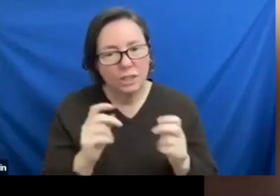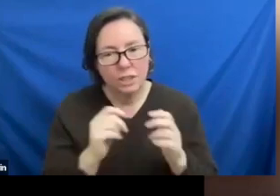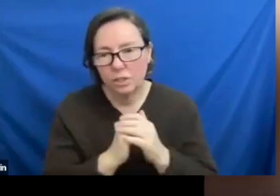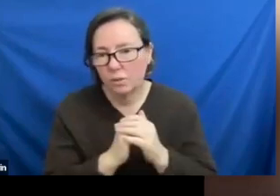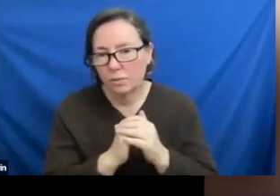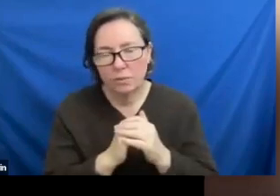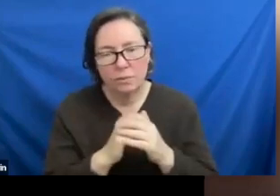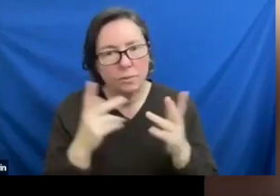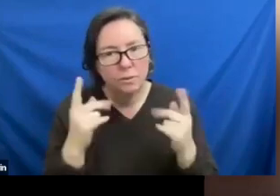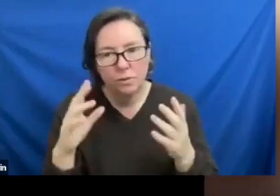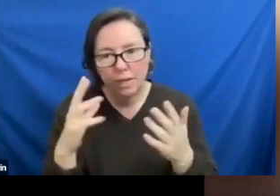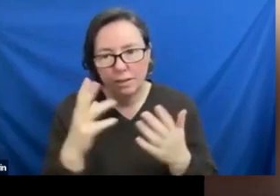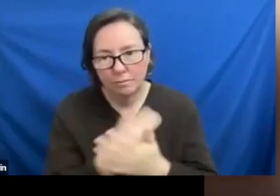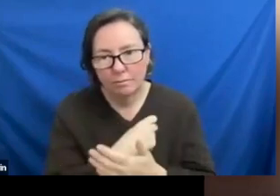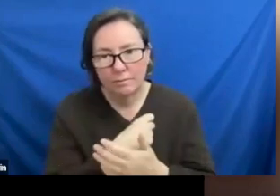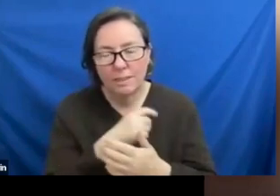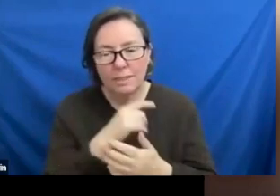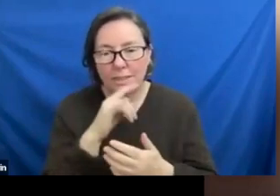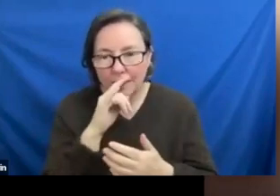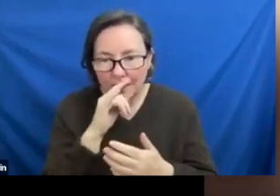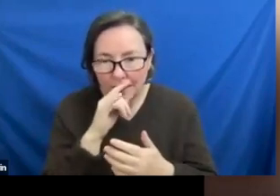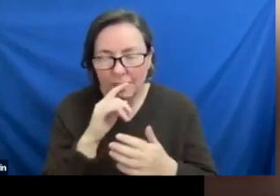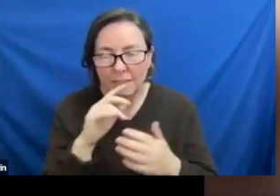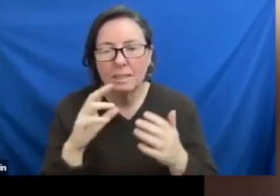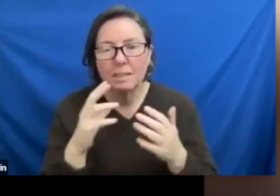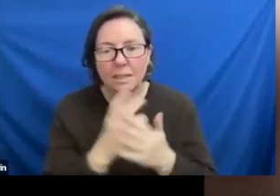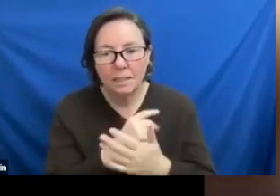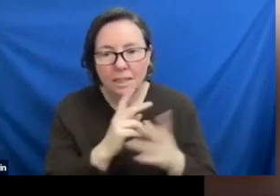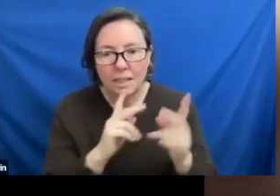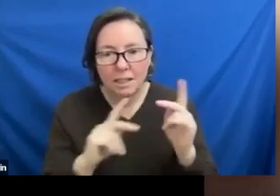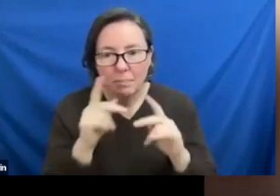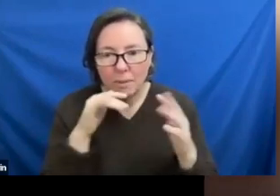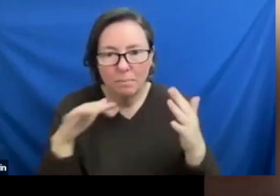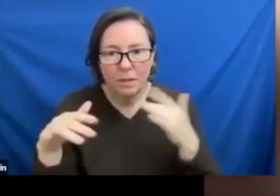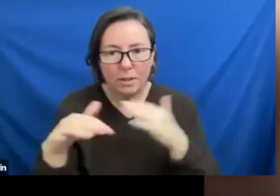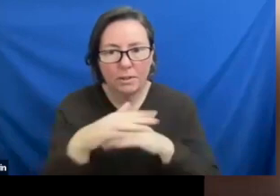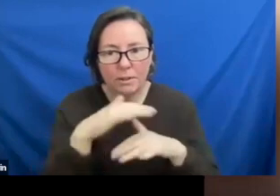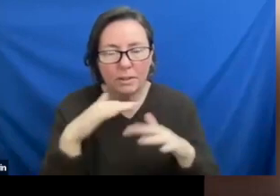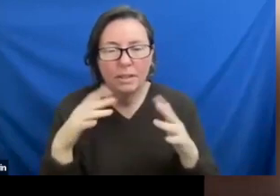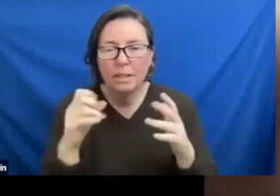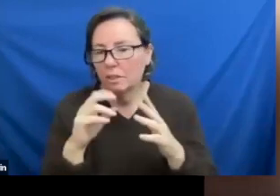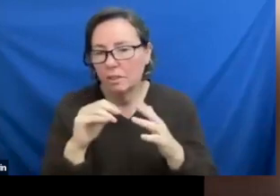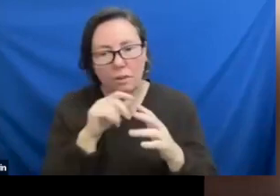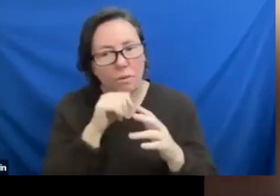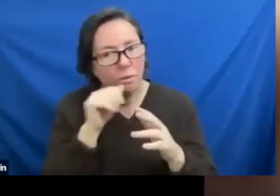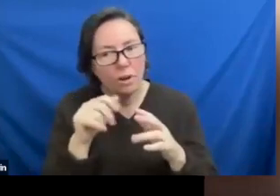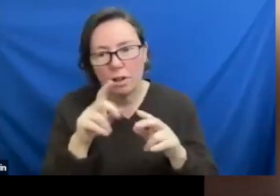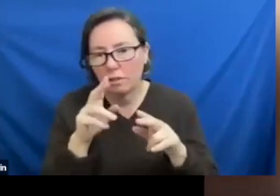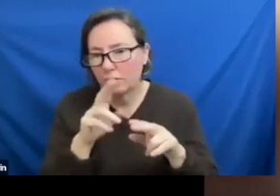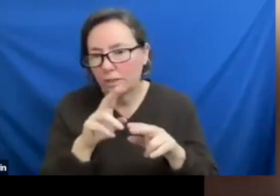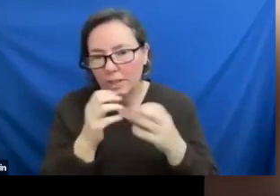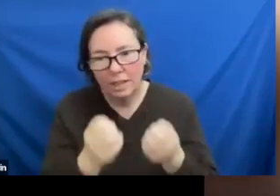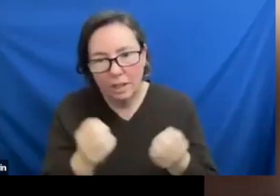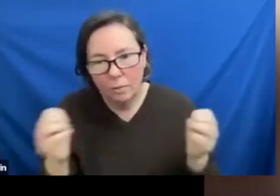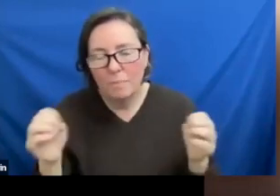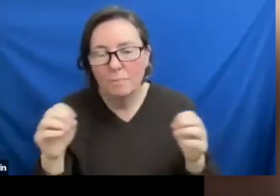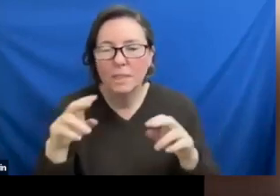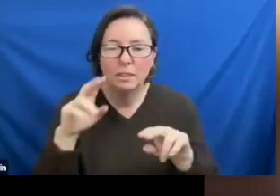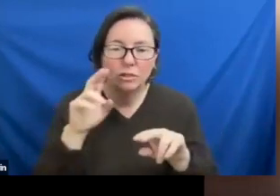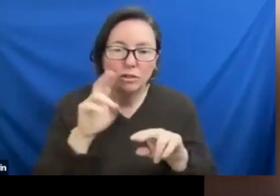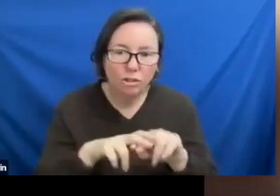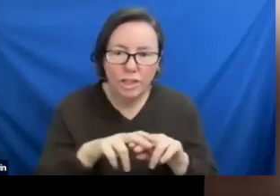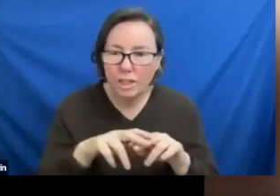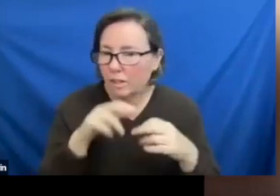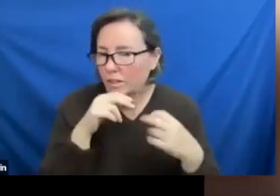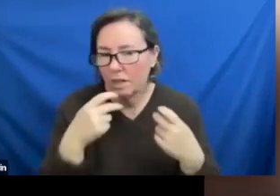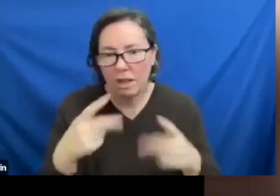try to maximize the number of kids, the number of people that can be in our pool. So there is no equipment like that